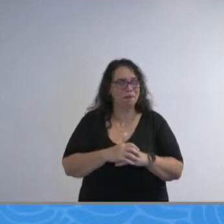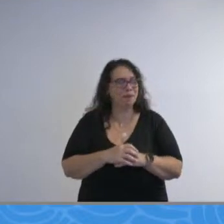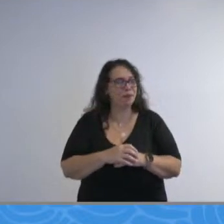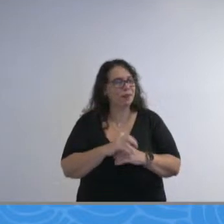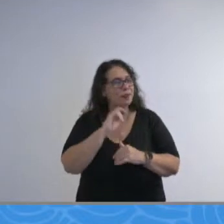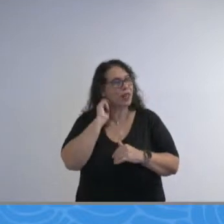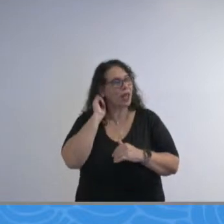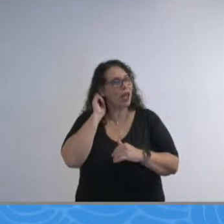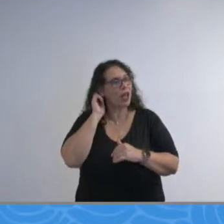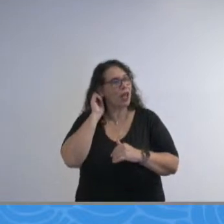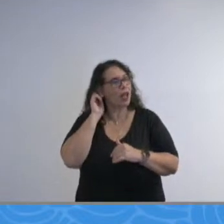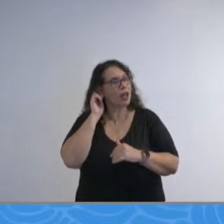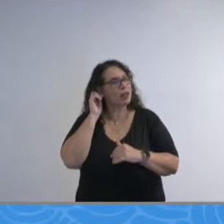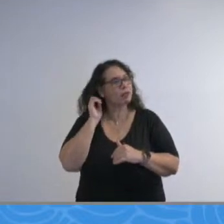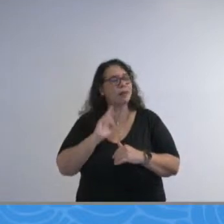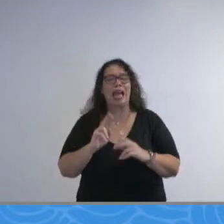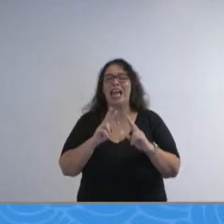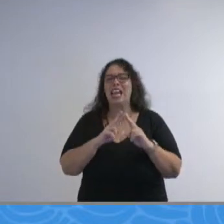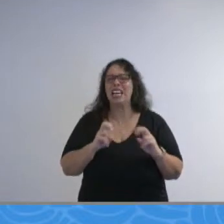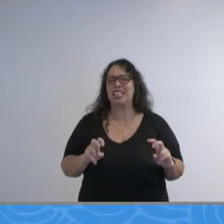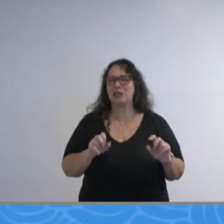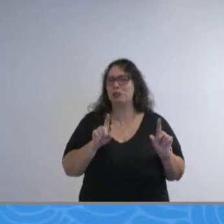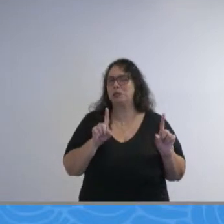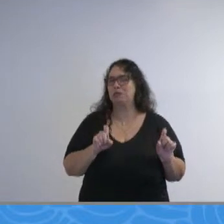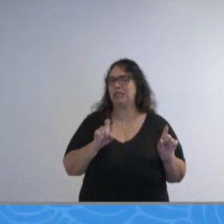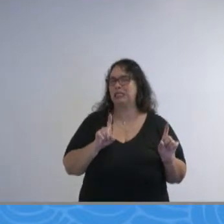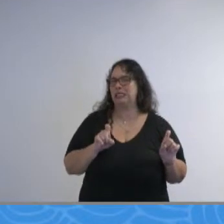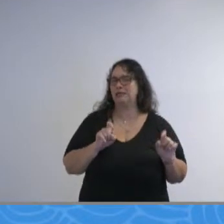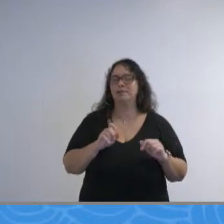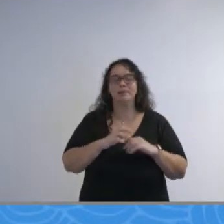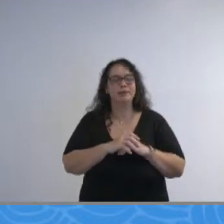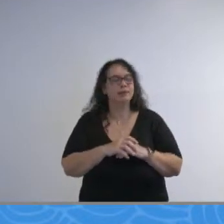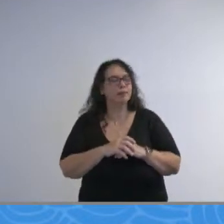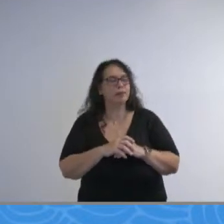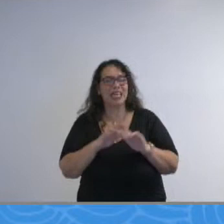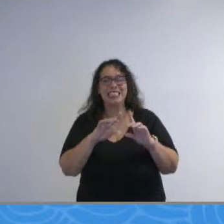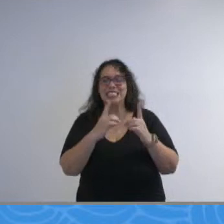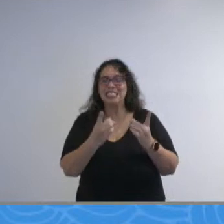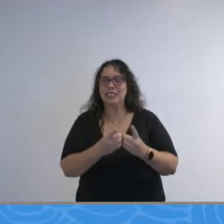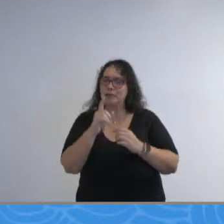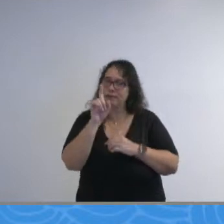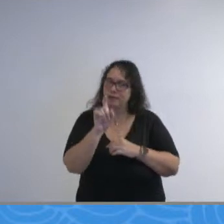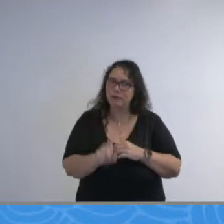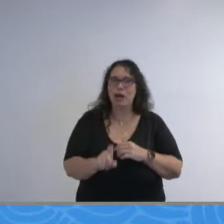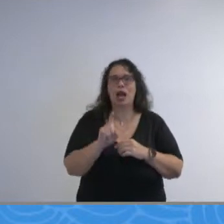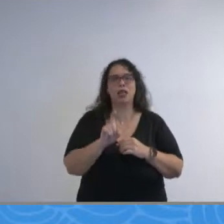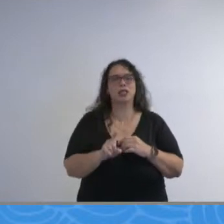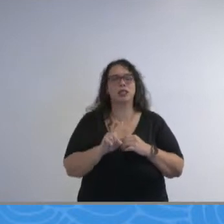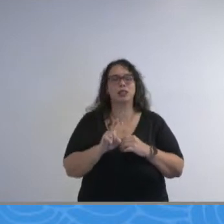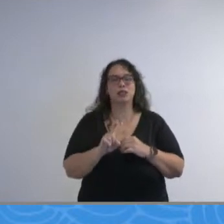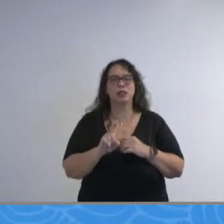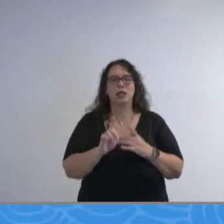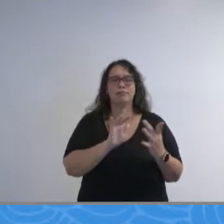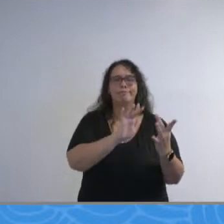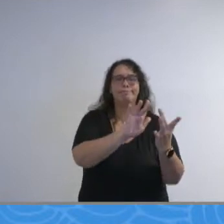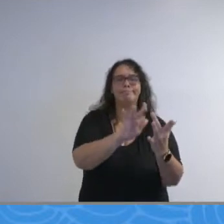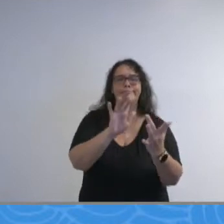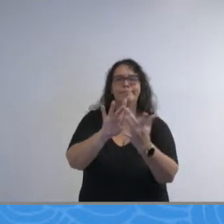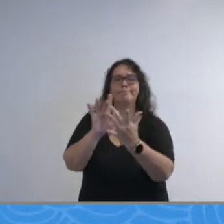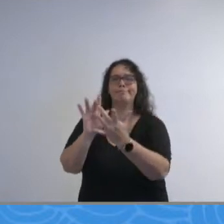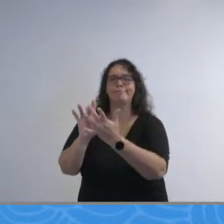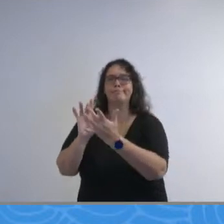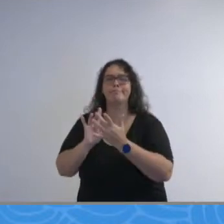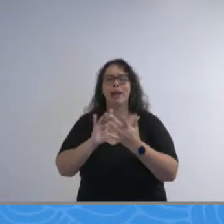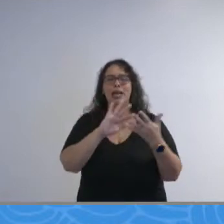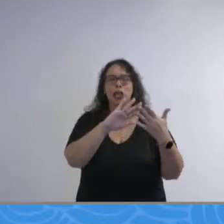Okay, in terms of assessments, like I mentioned, districts have an obligation to go out into the community and in their schools and